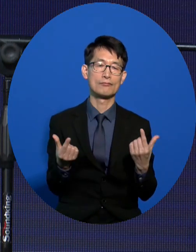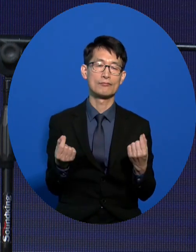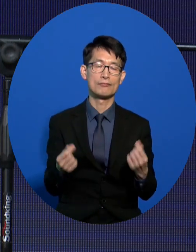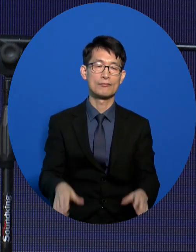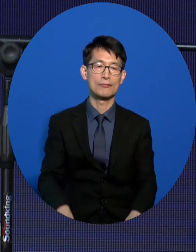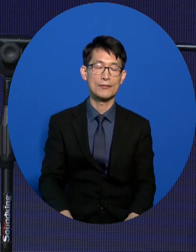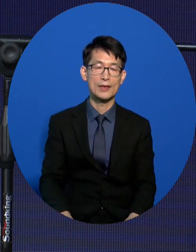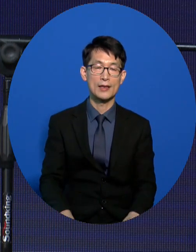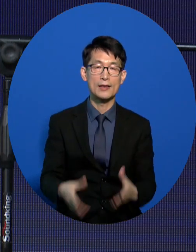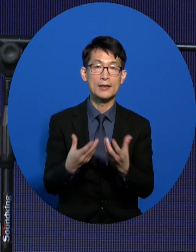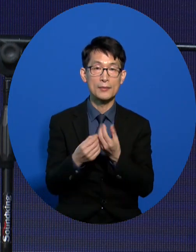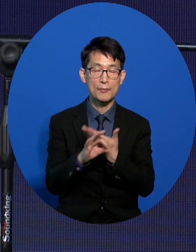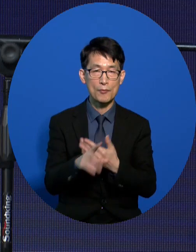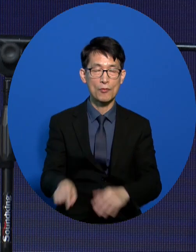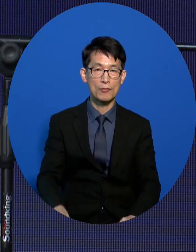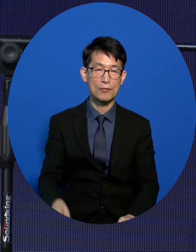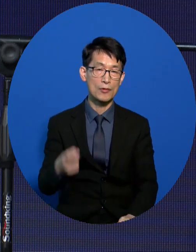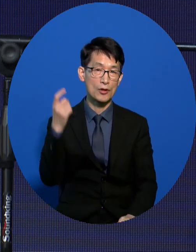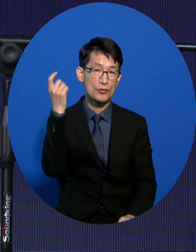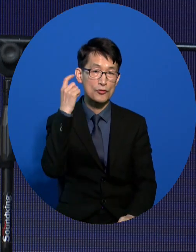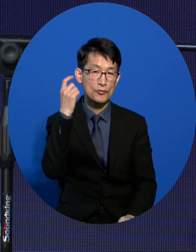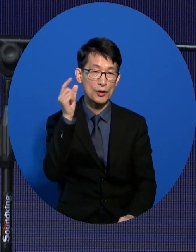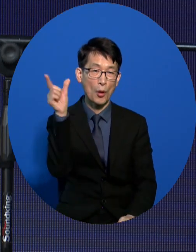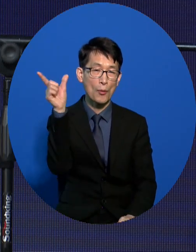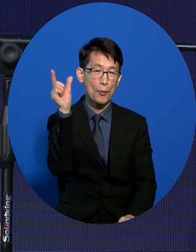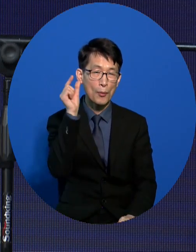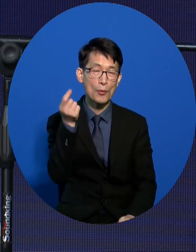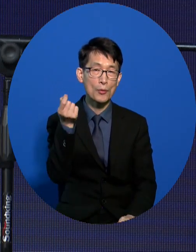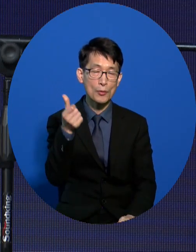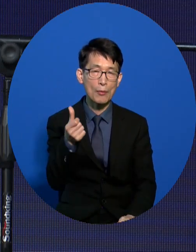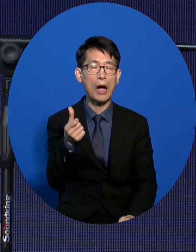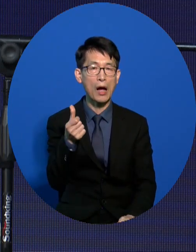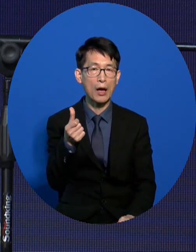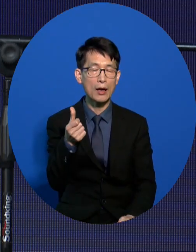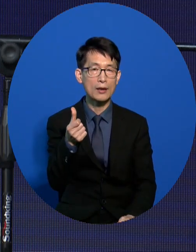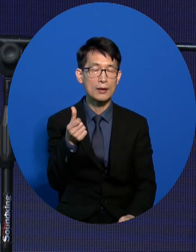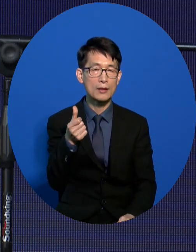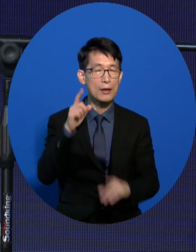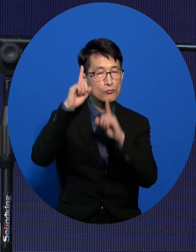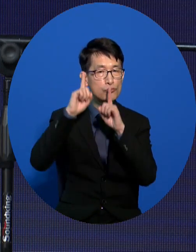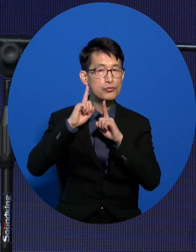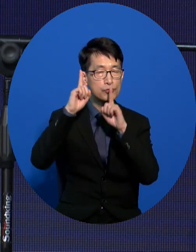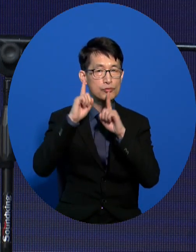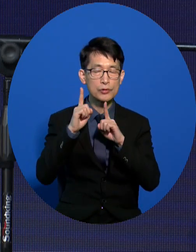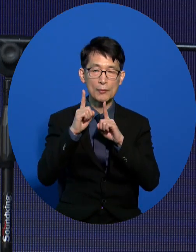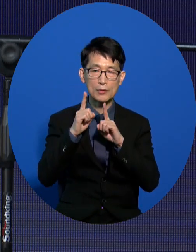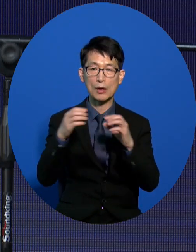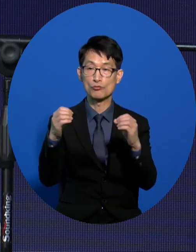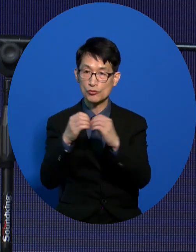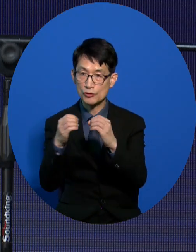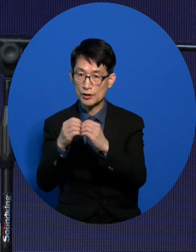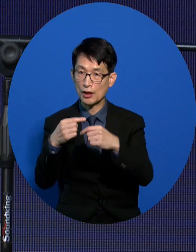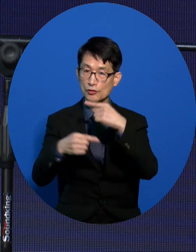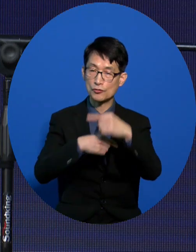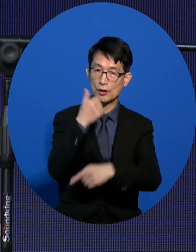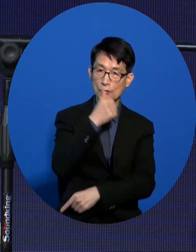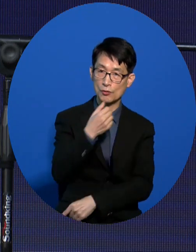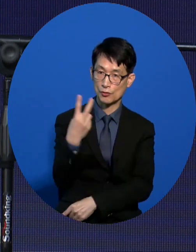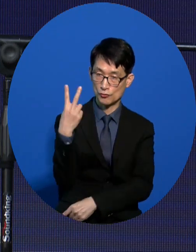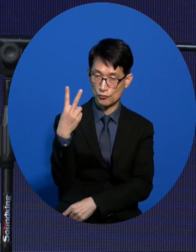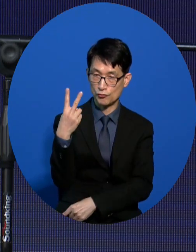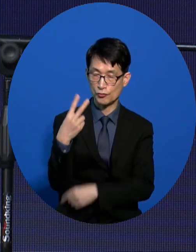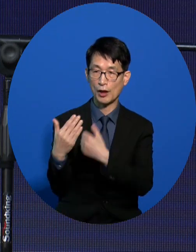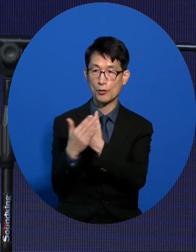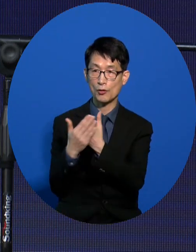I think that programs have to be developed distinguishing severe disabilities and mild